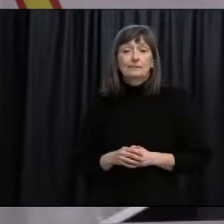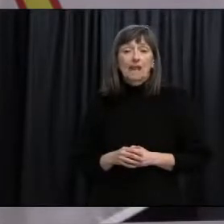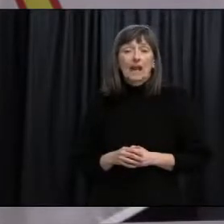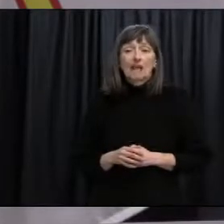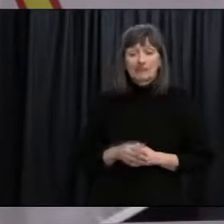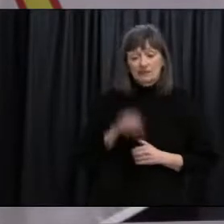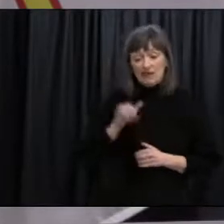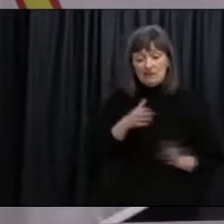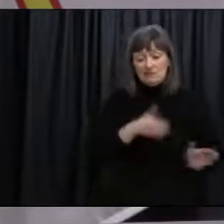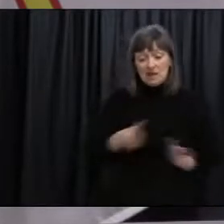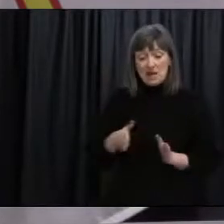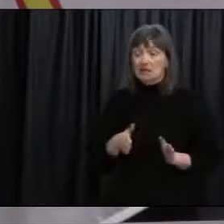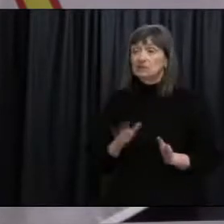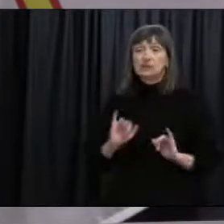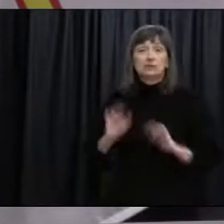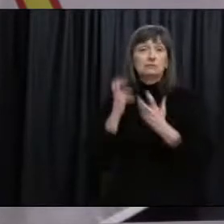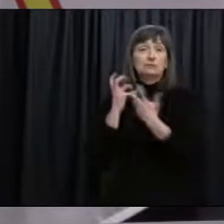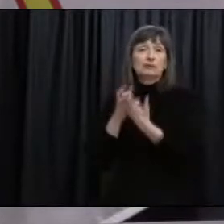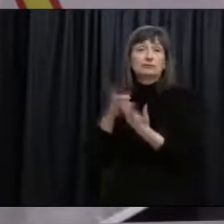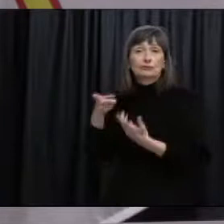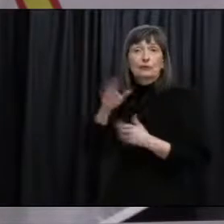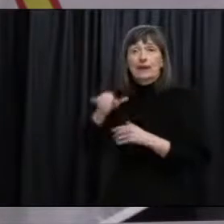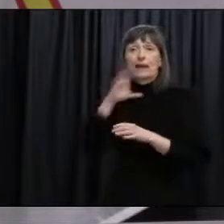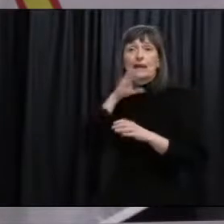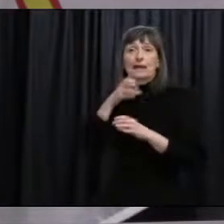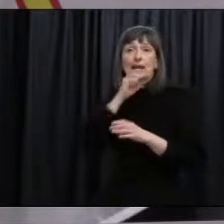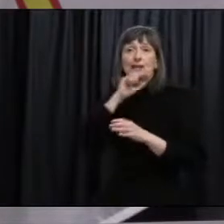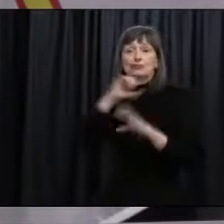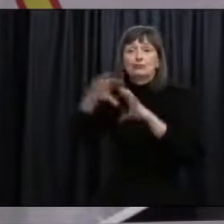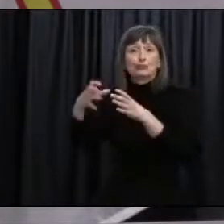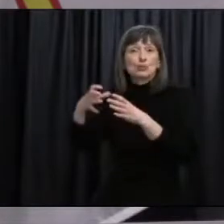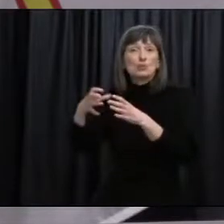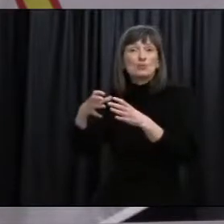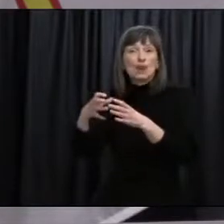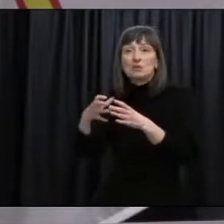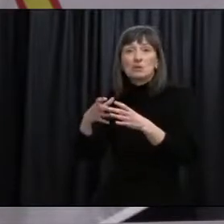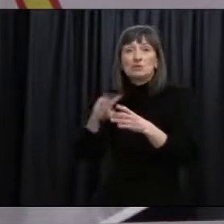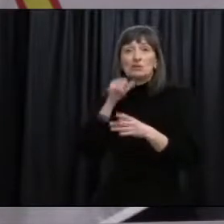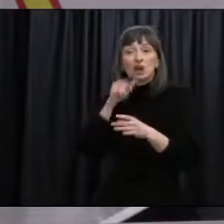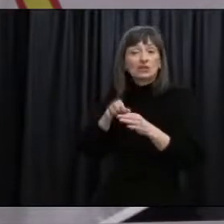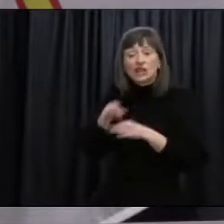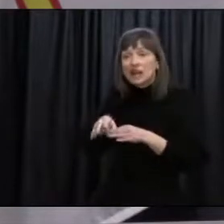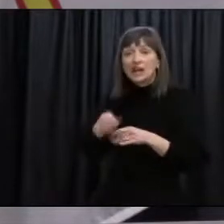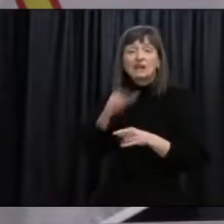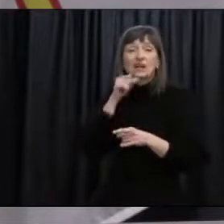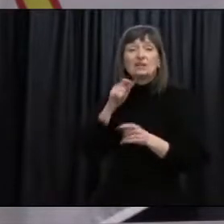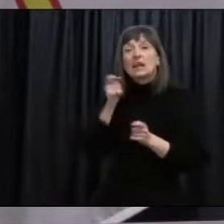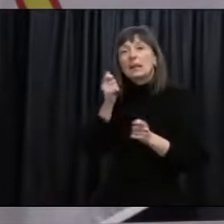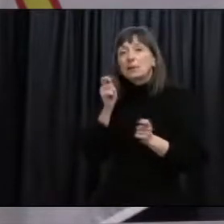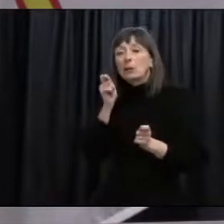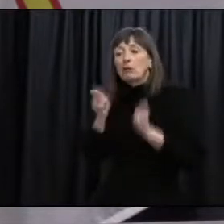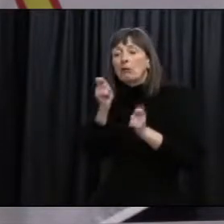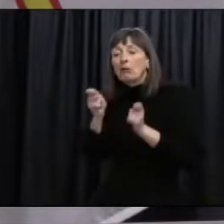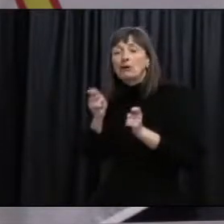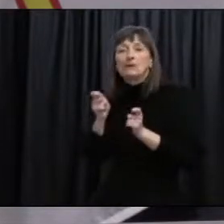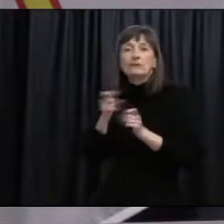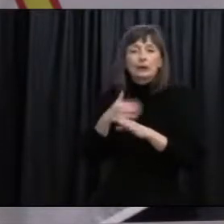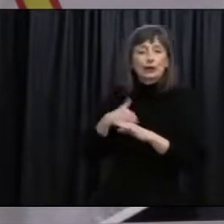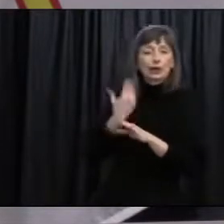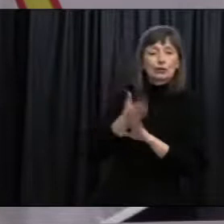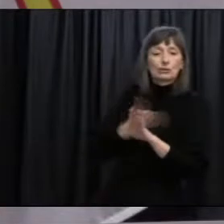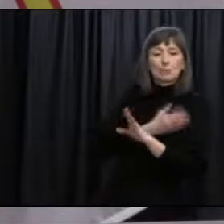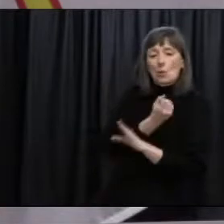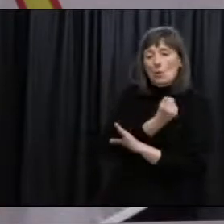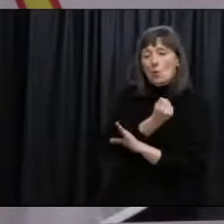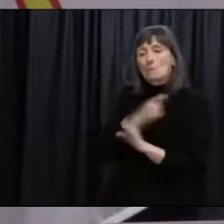the rollout of our vaccines too significantly. There may be some slight delays, but on the whole,